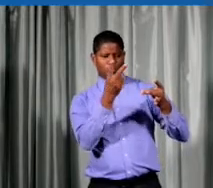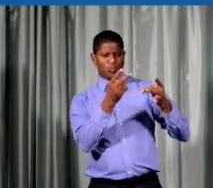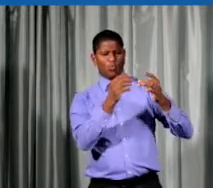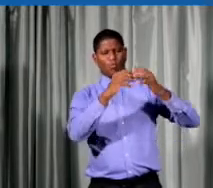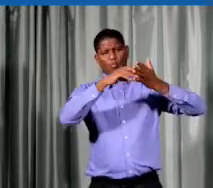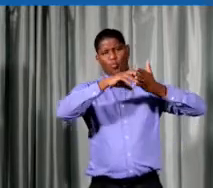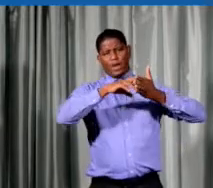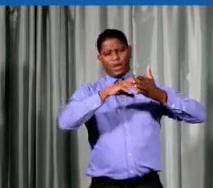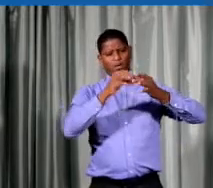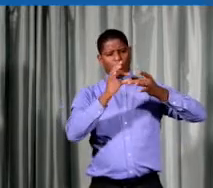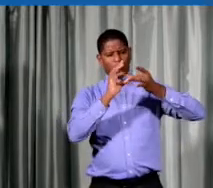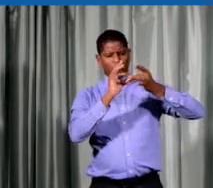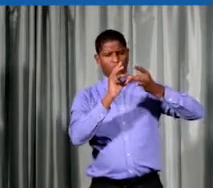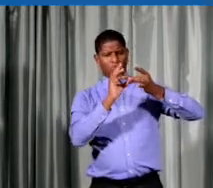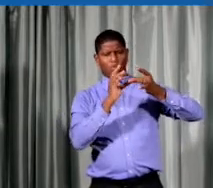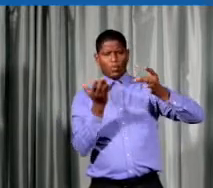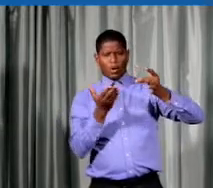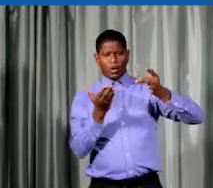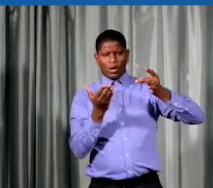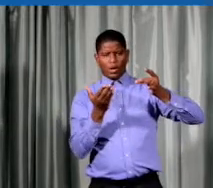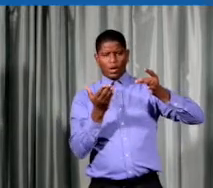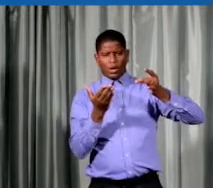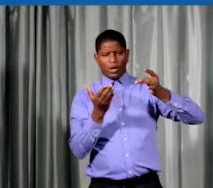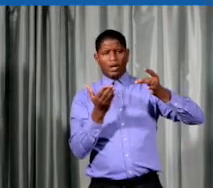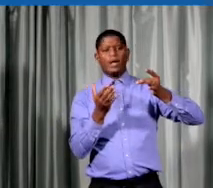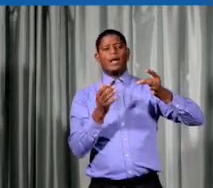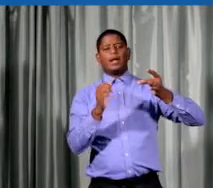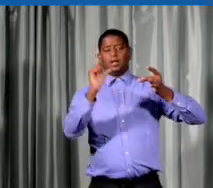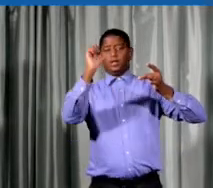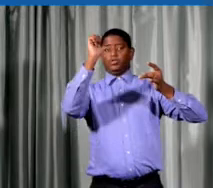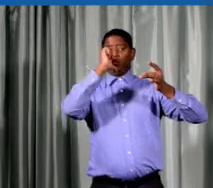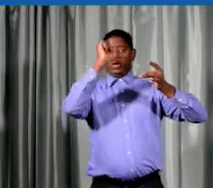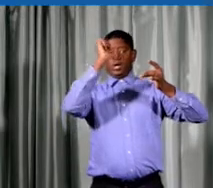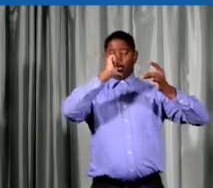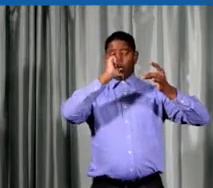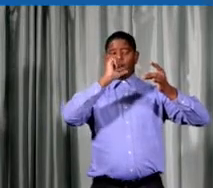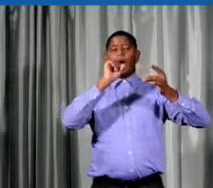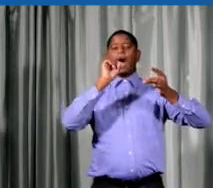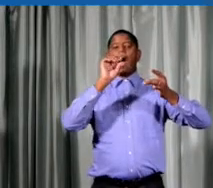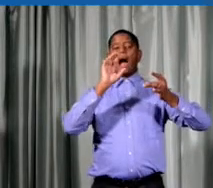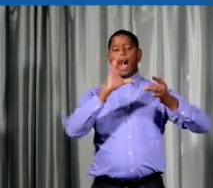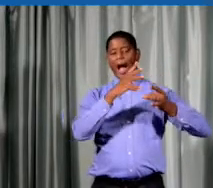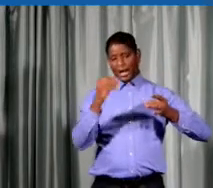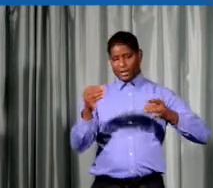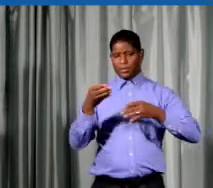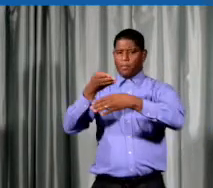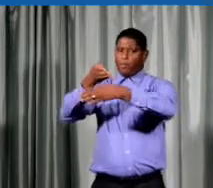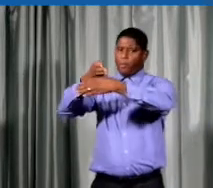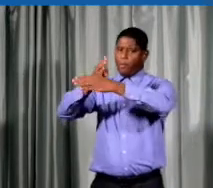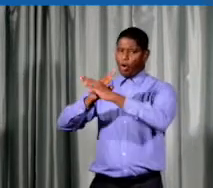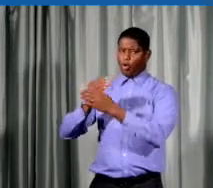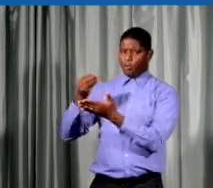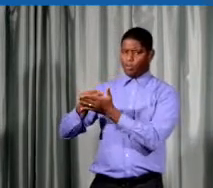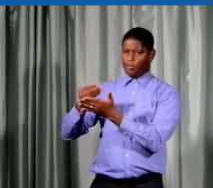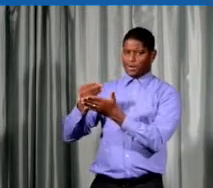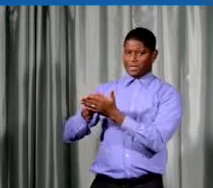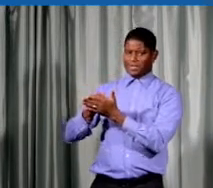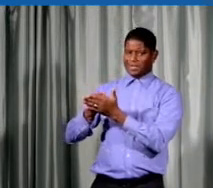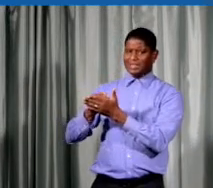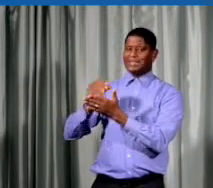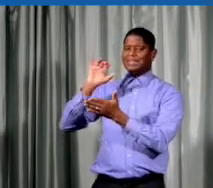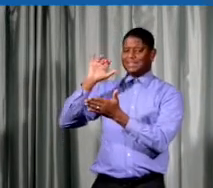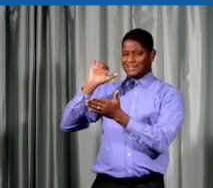I've seen more people fail because of liquor and leverage. Leverage being borrowed money, CL Financial.